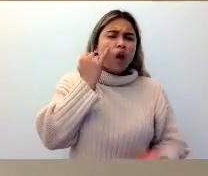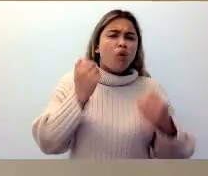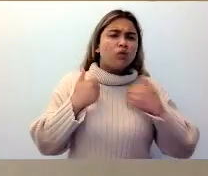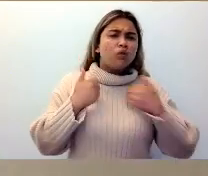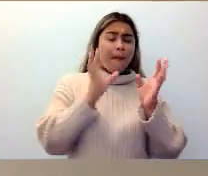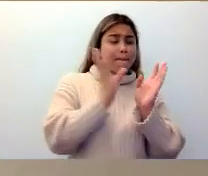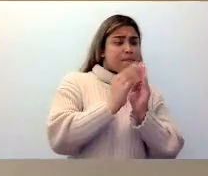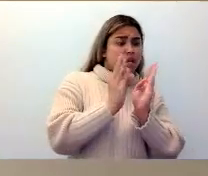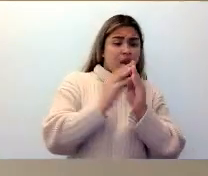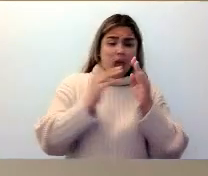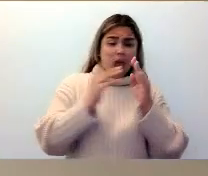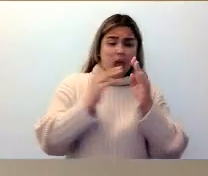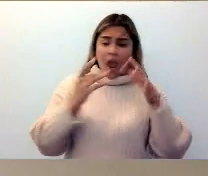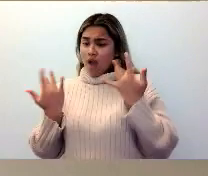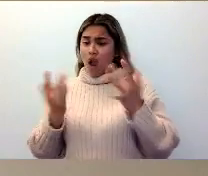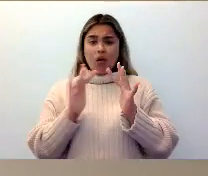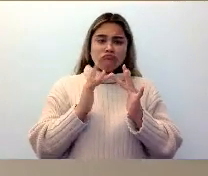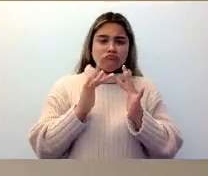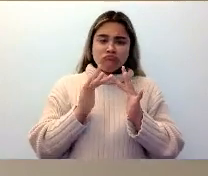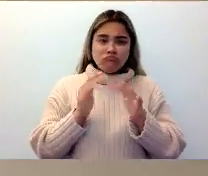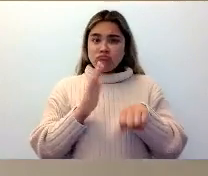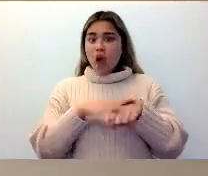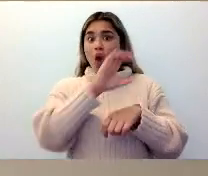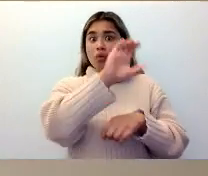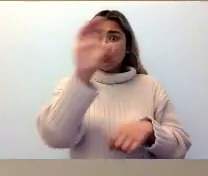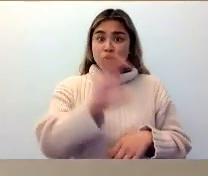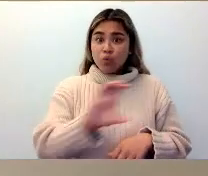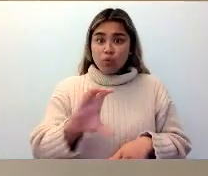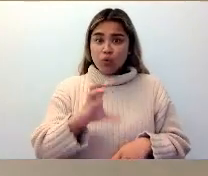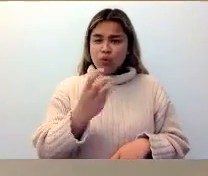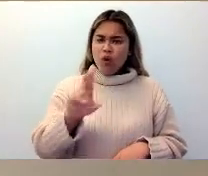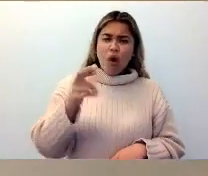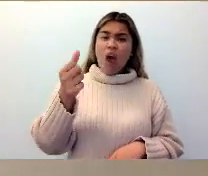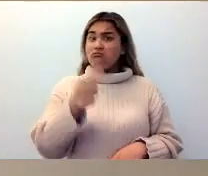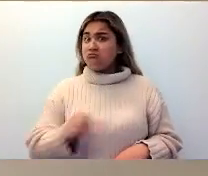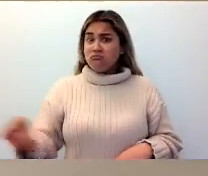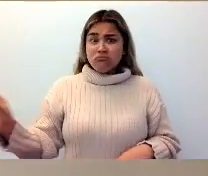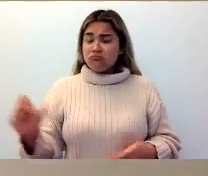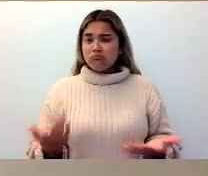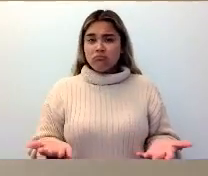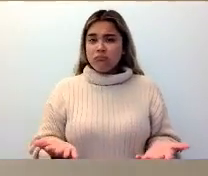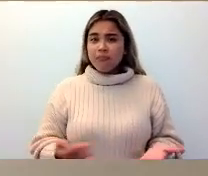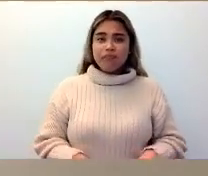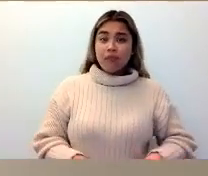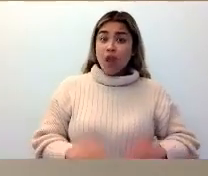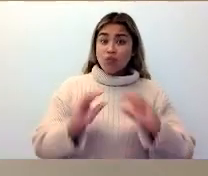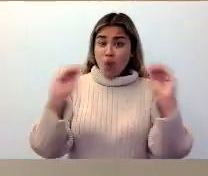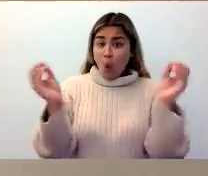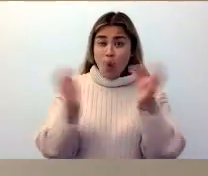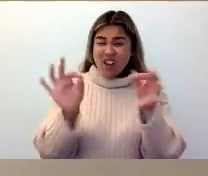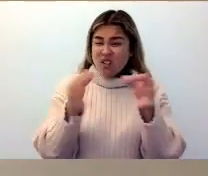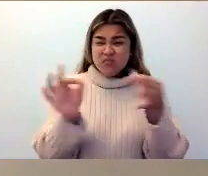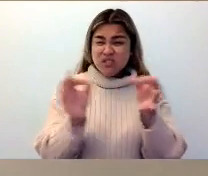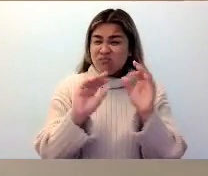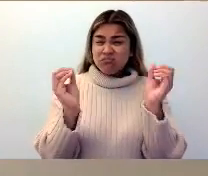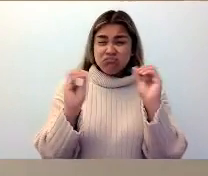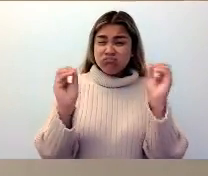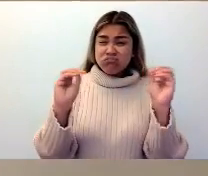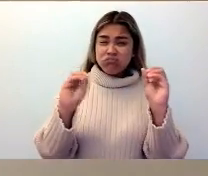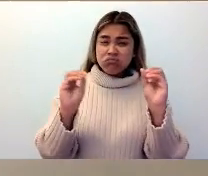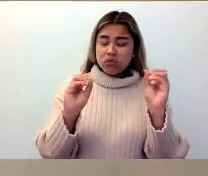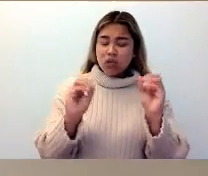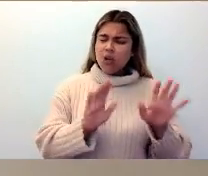Let's say you have an online meeting or event and it's on Zoom or another platform and you're not seeing the captions. Well, don't panic.